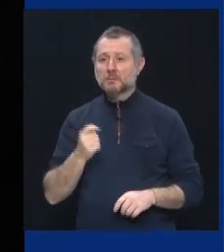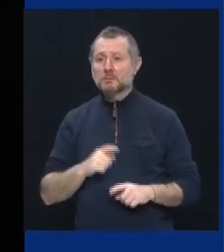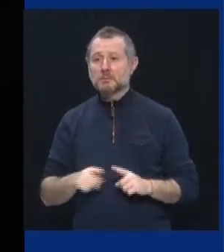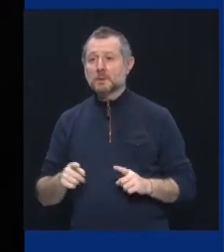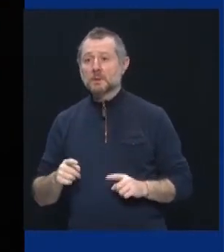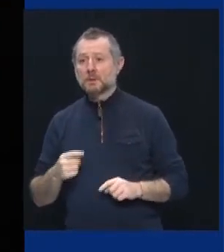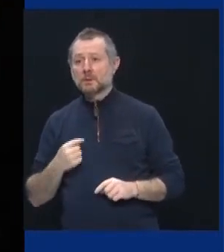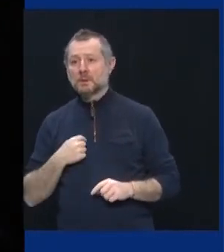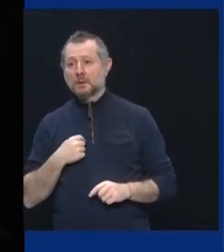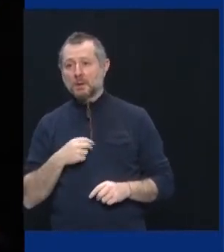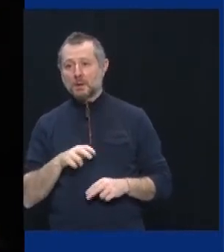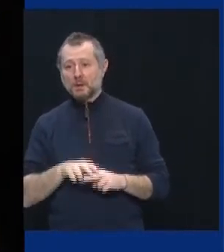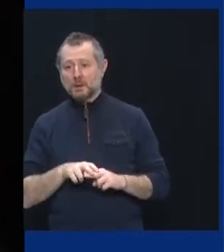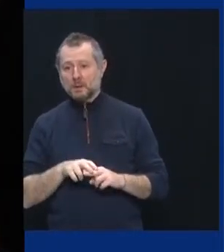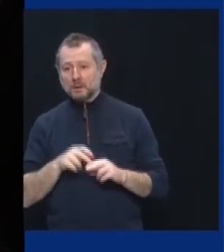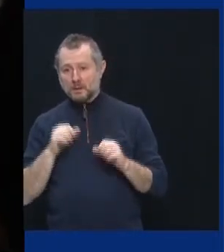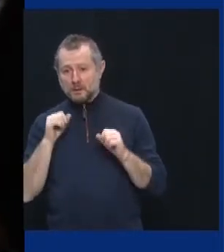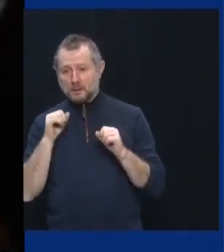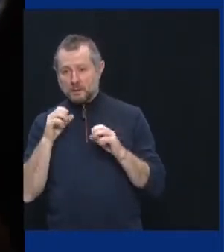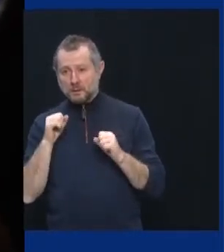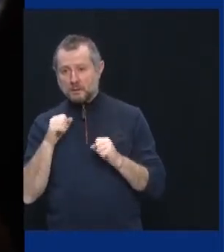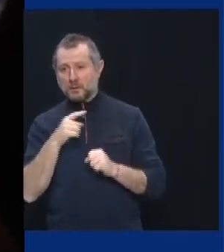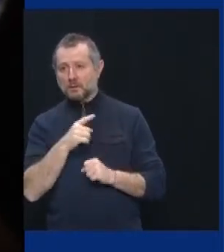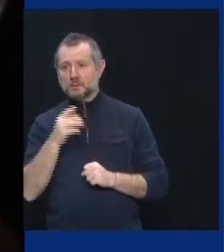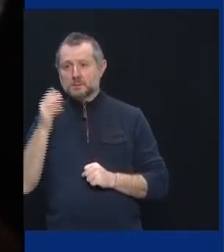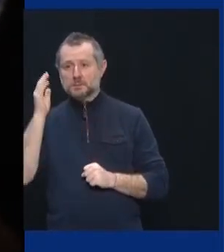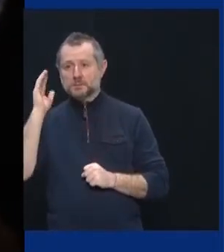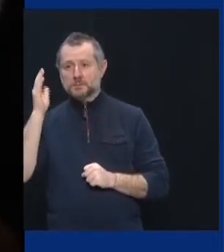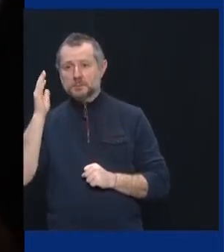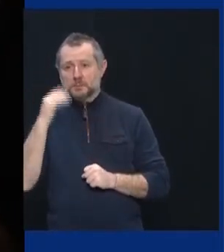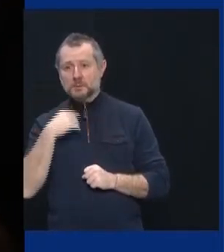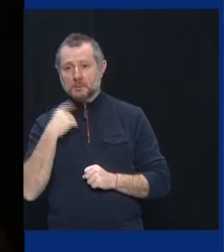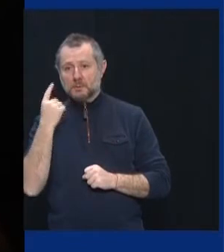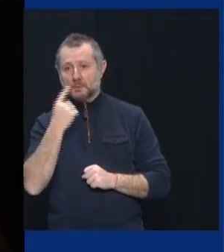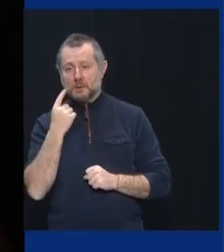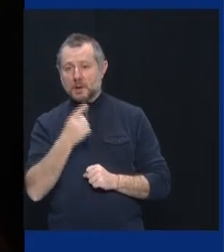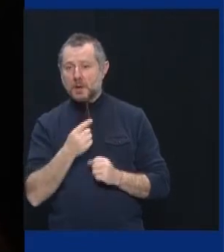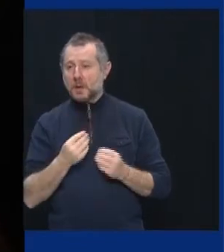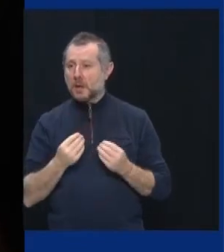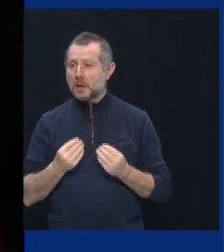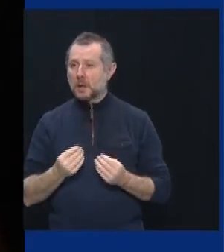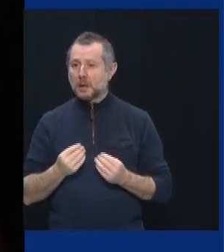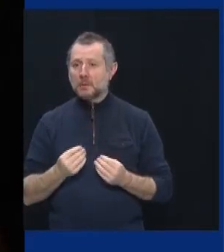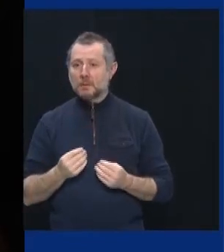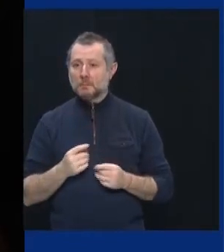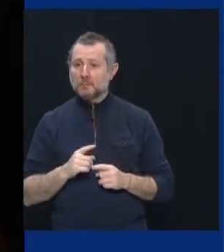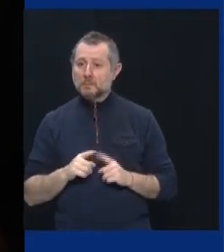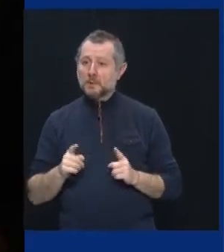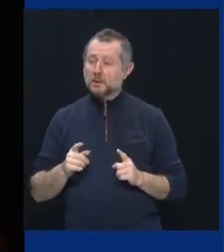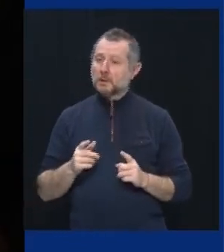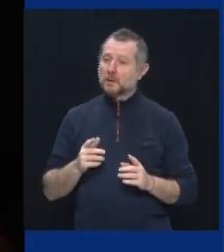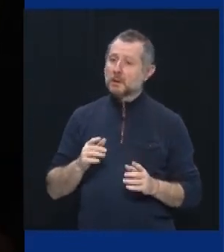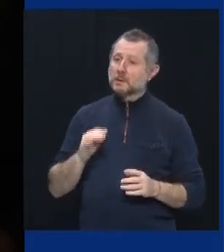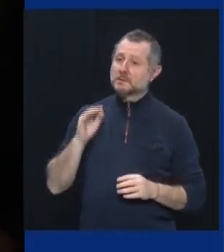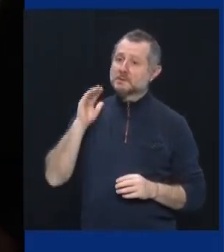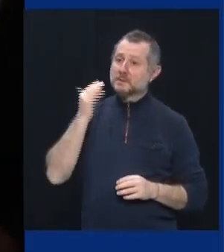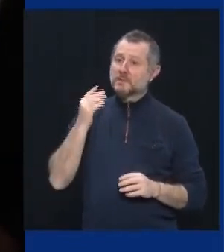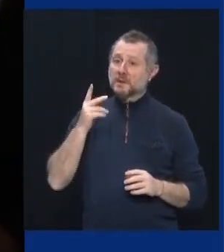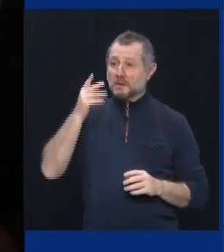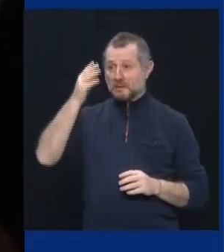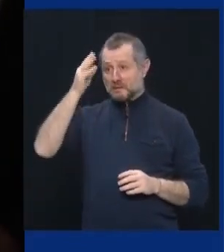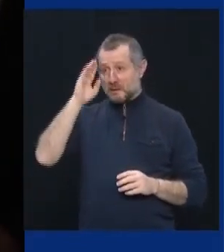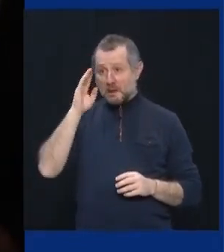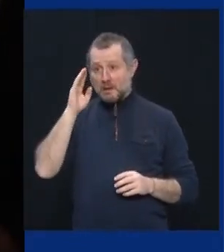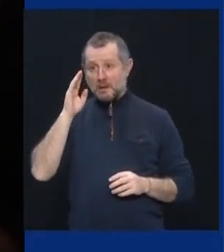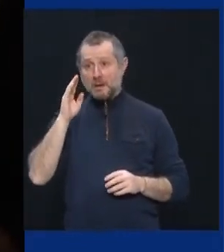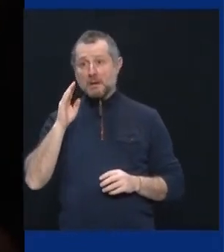speak, but it just seemed like if ever God or Jesus wanted to test